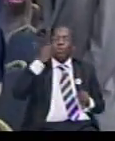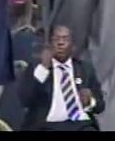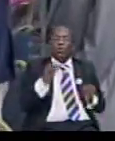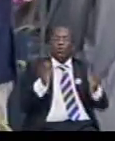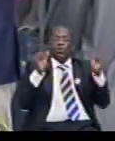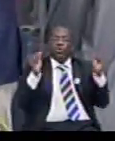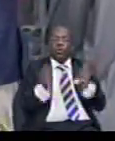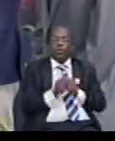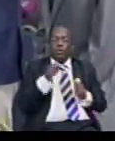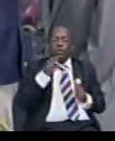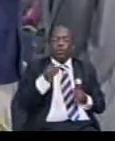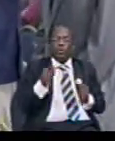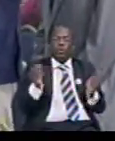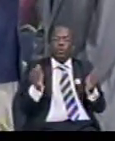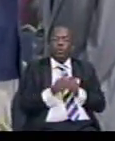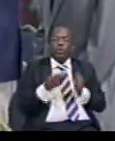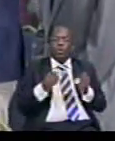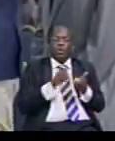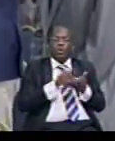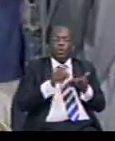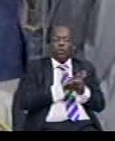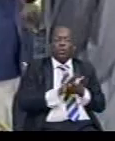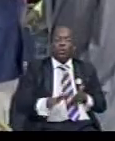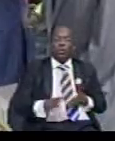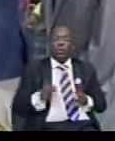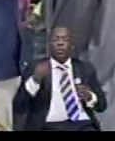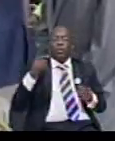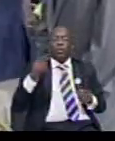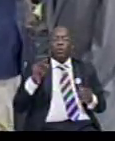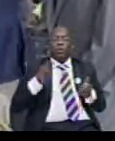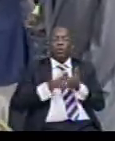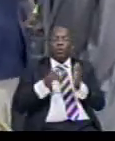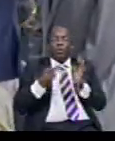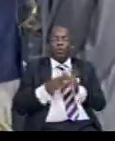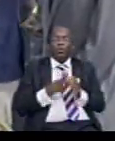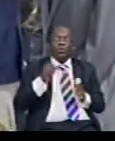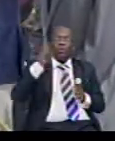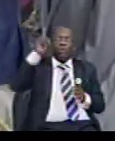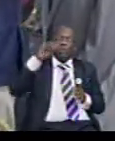With the divine purpose is with you.